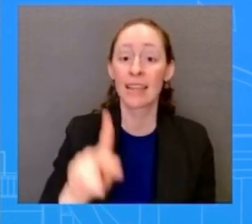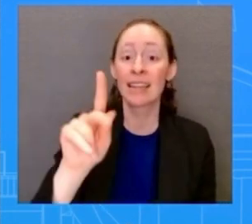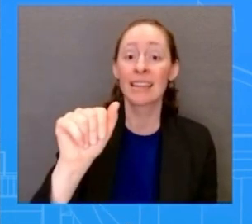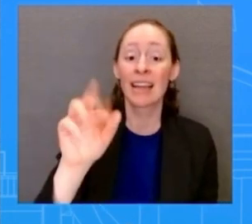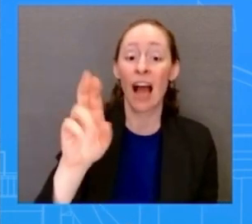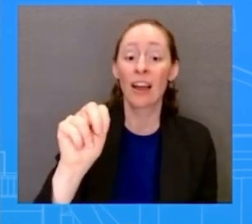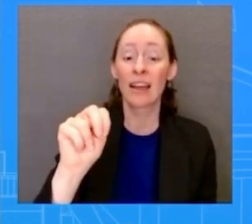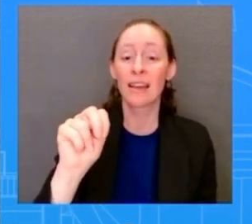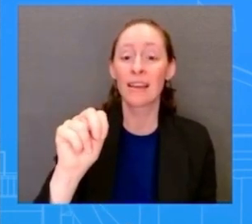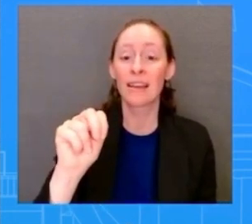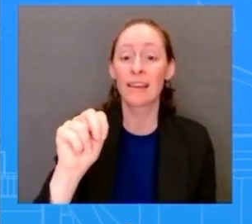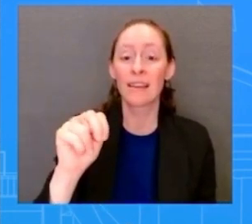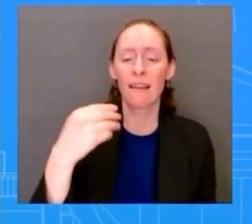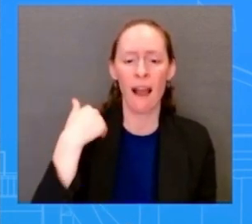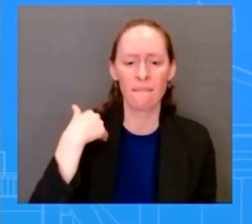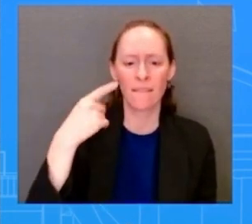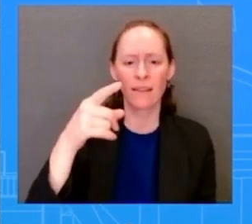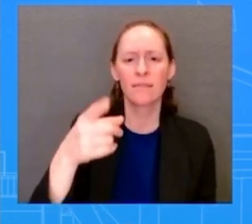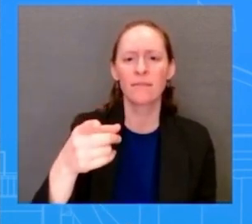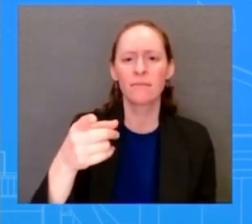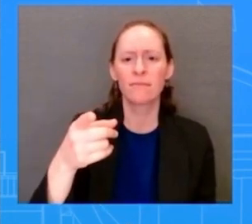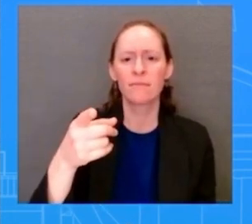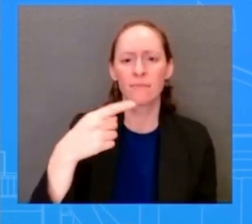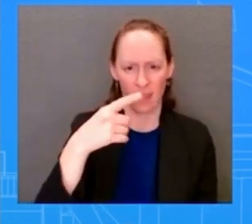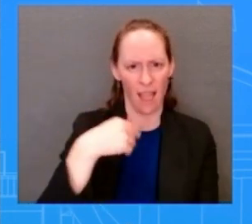the question you asked me yesterday.